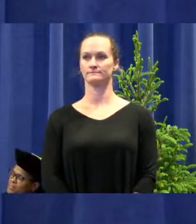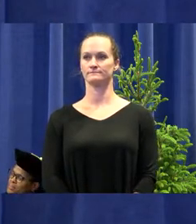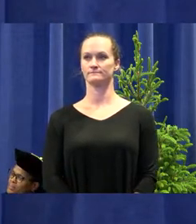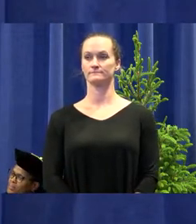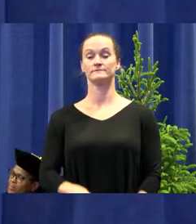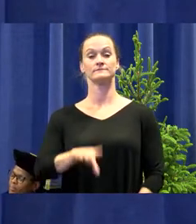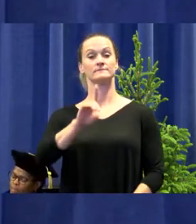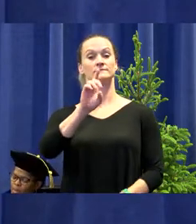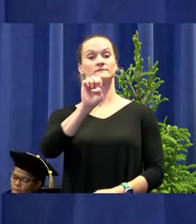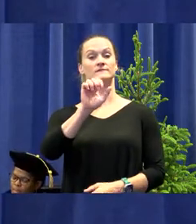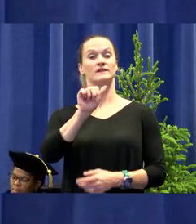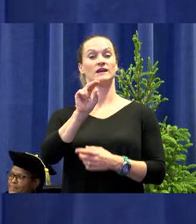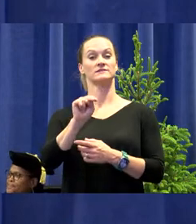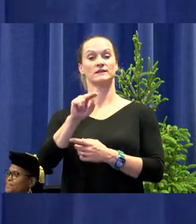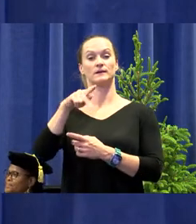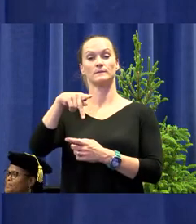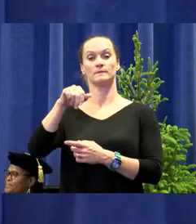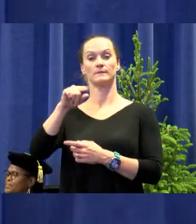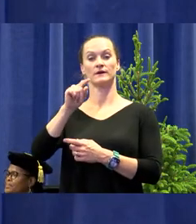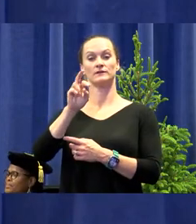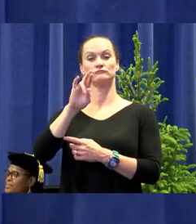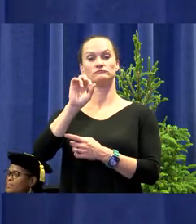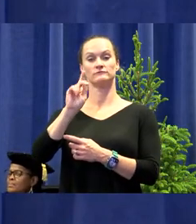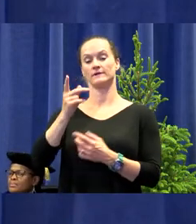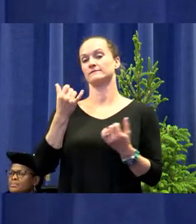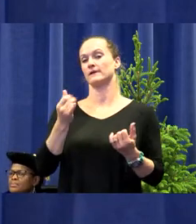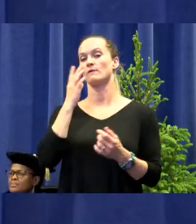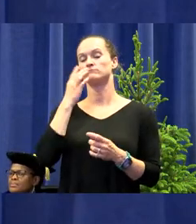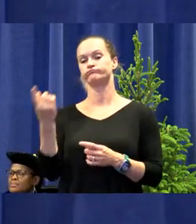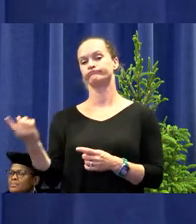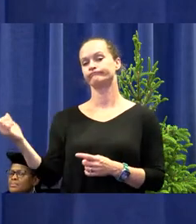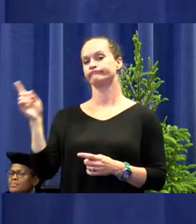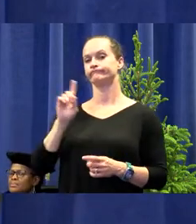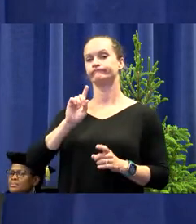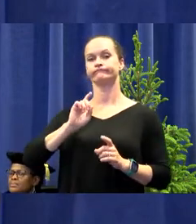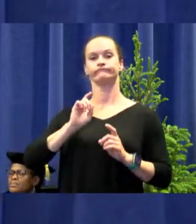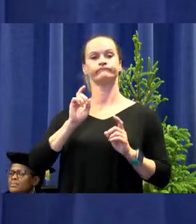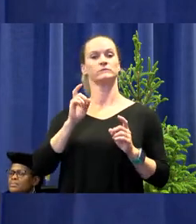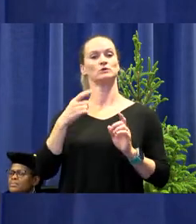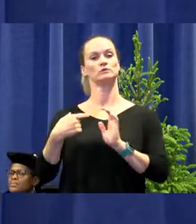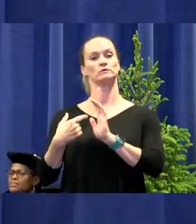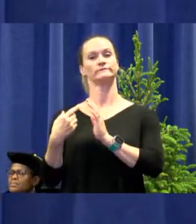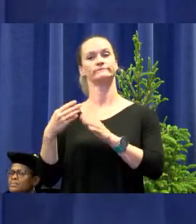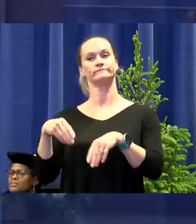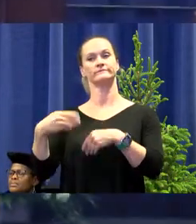Dean Patrick will now come forward and present the candidates for master's degrees.